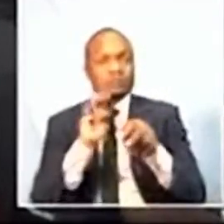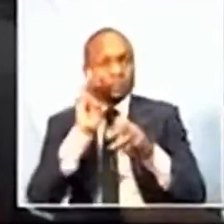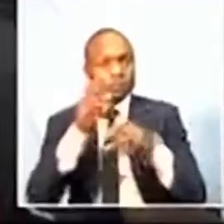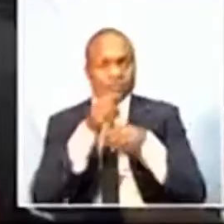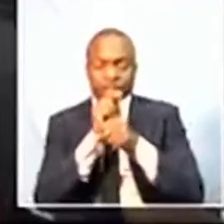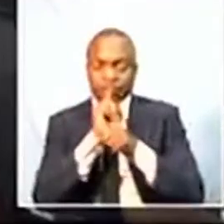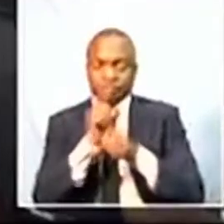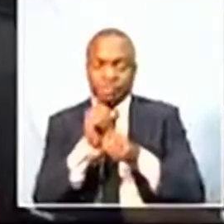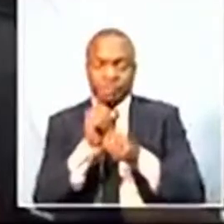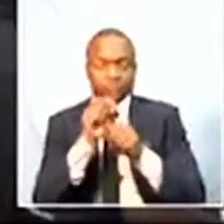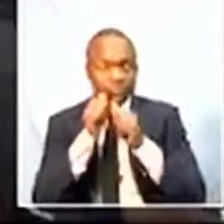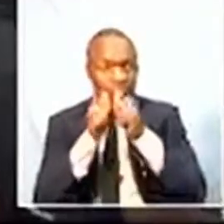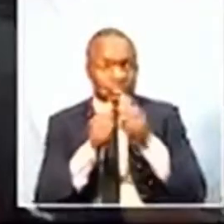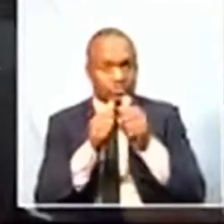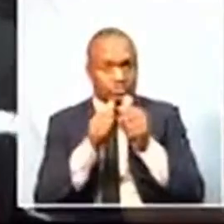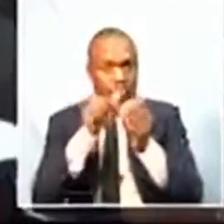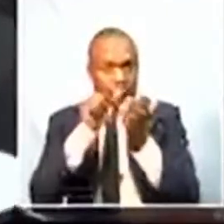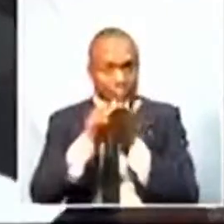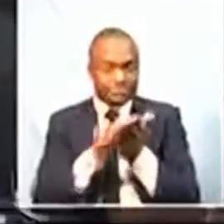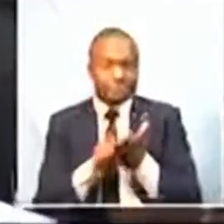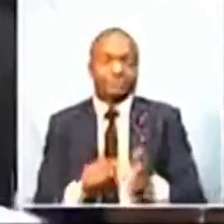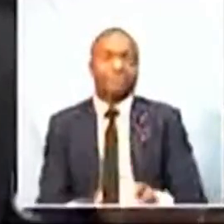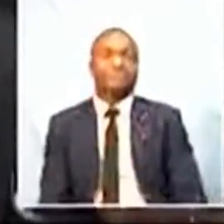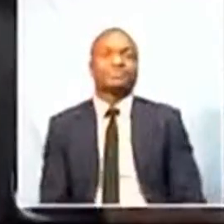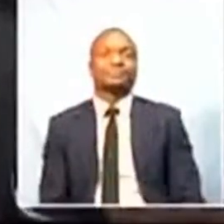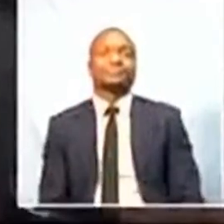to strictly adhere to guidelines.